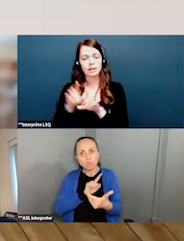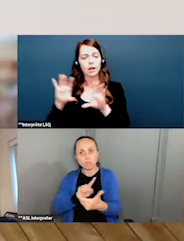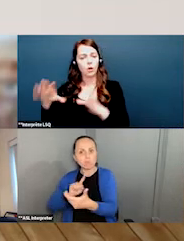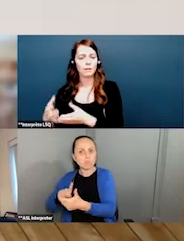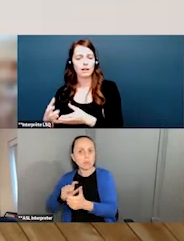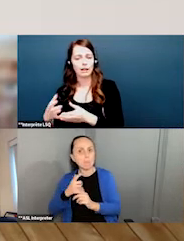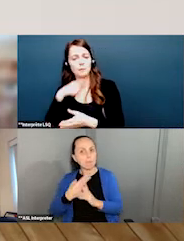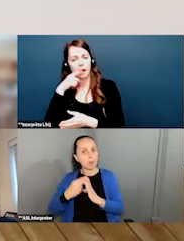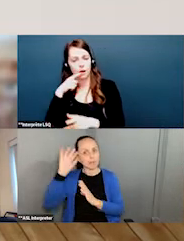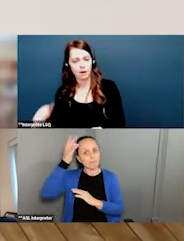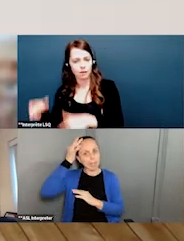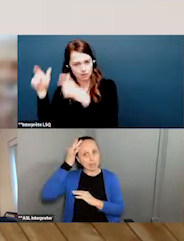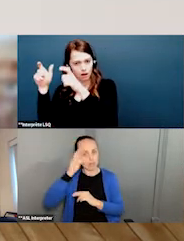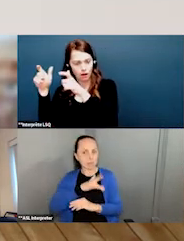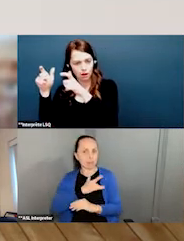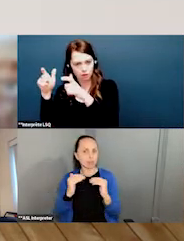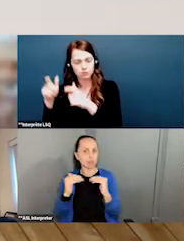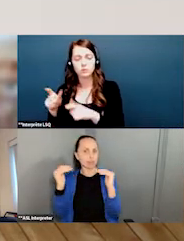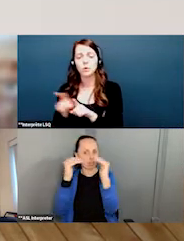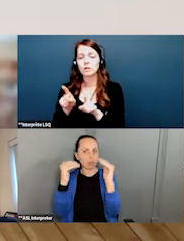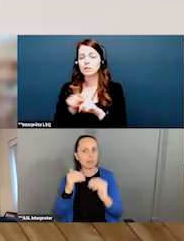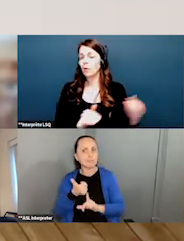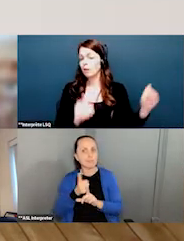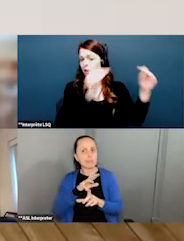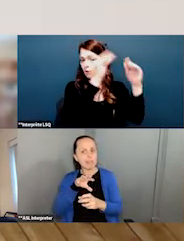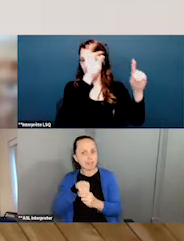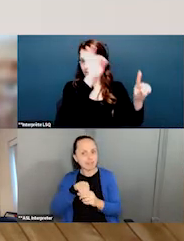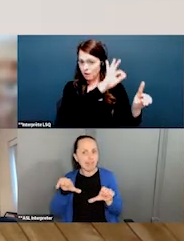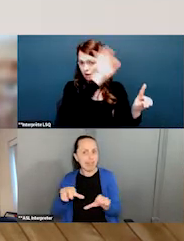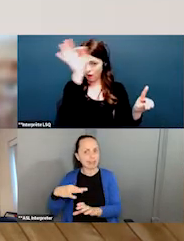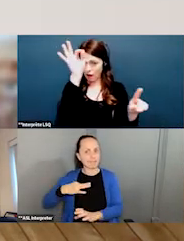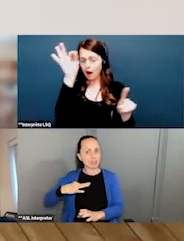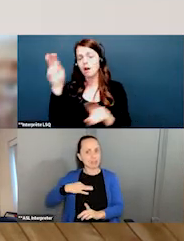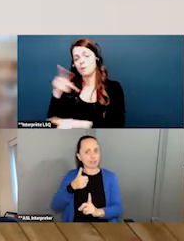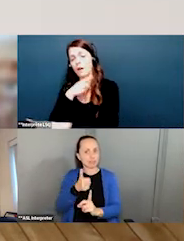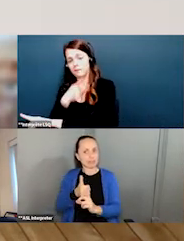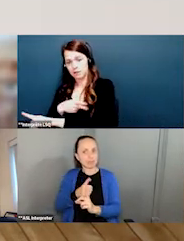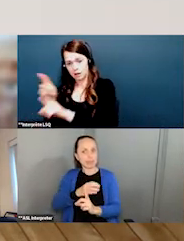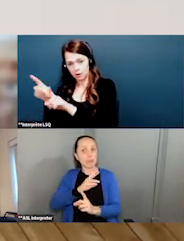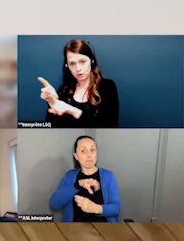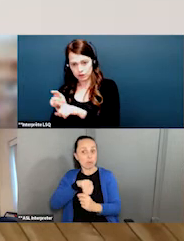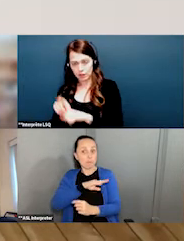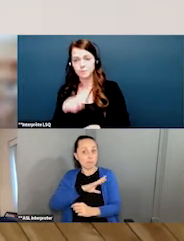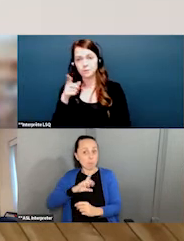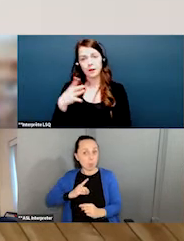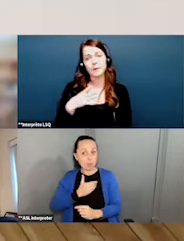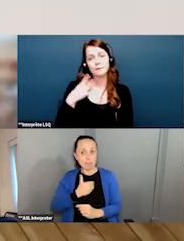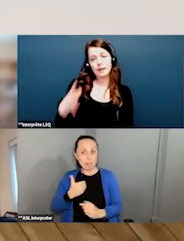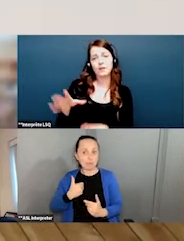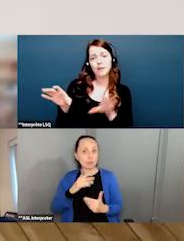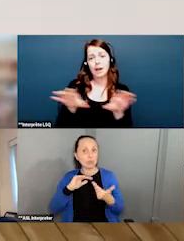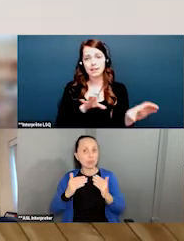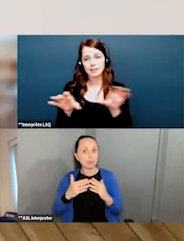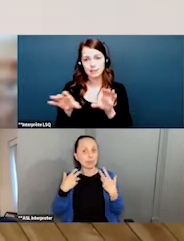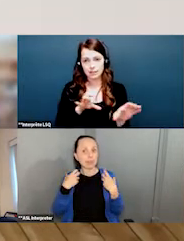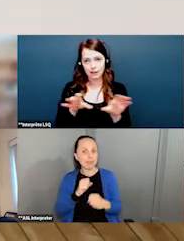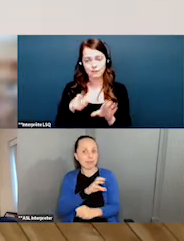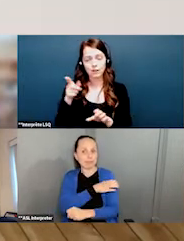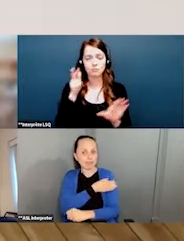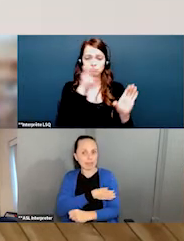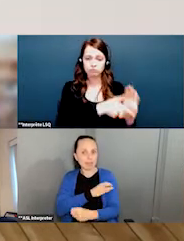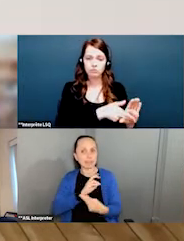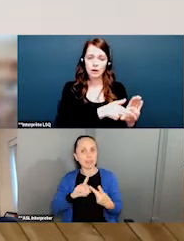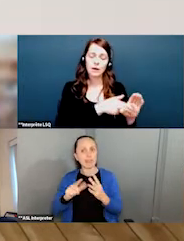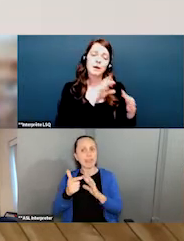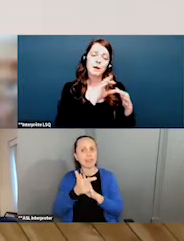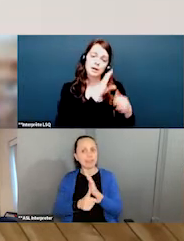and provincially. An active volunteer, Michael has been a board member of a community health clinic, a